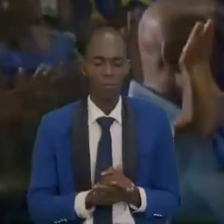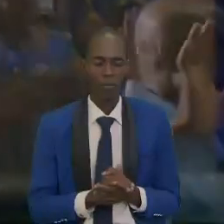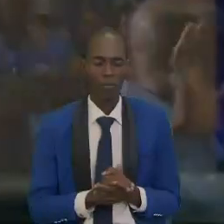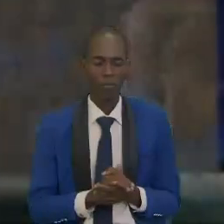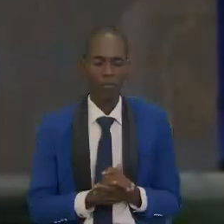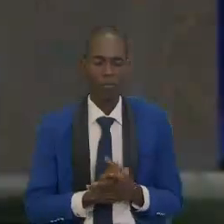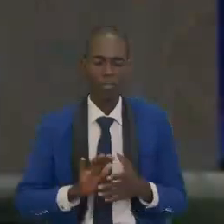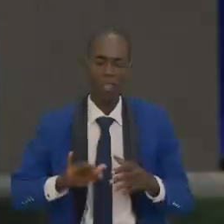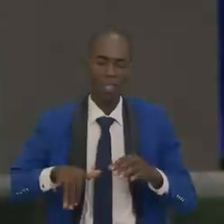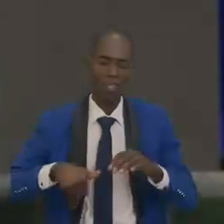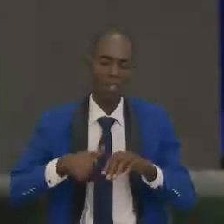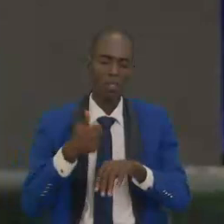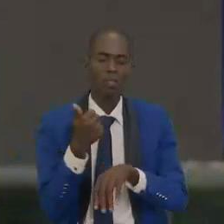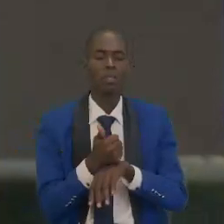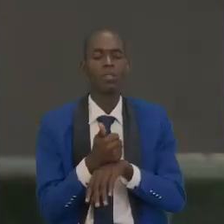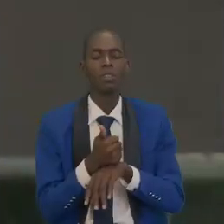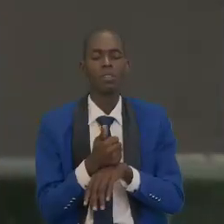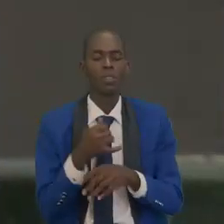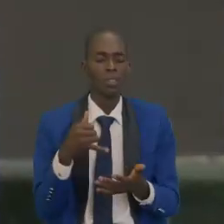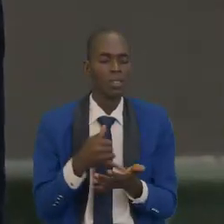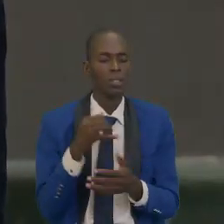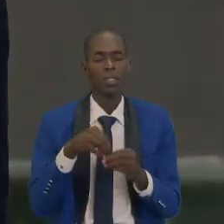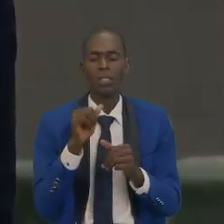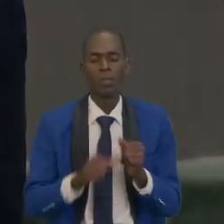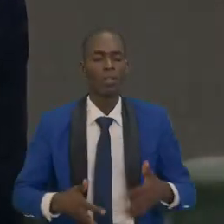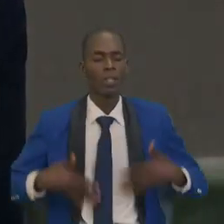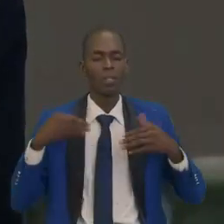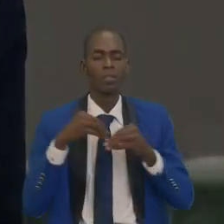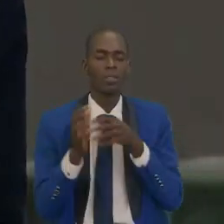firm firm each in every life